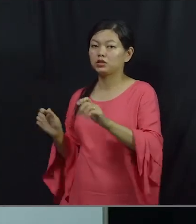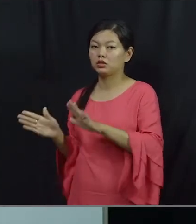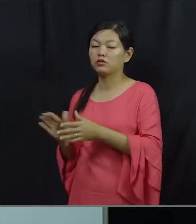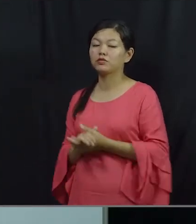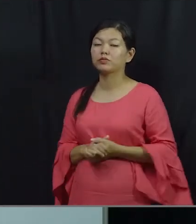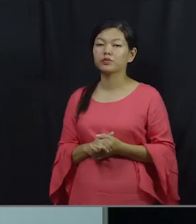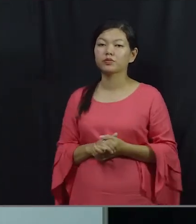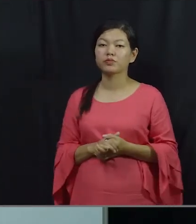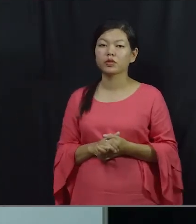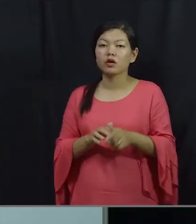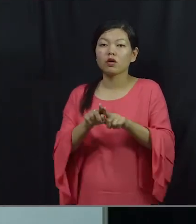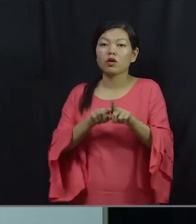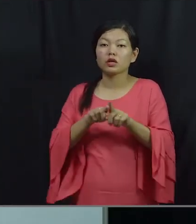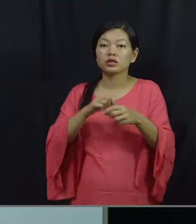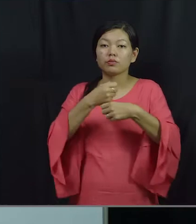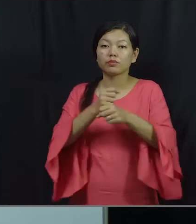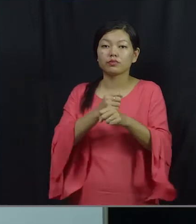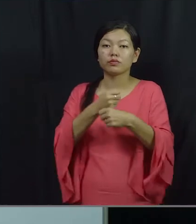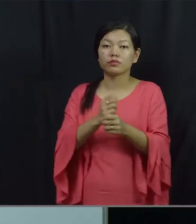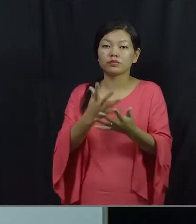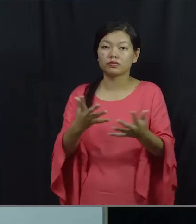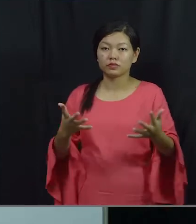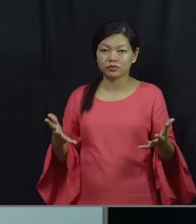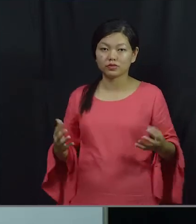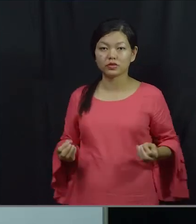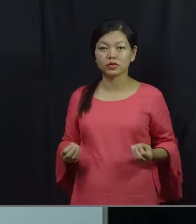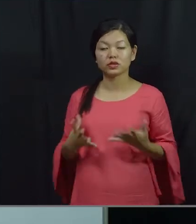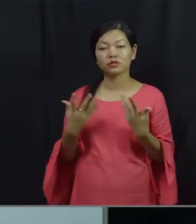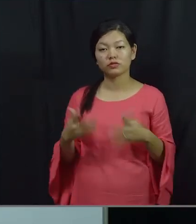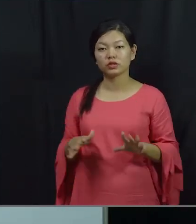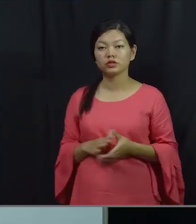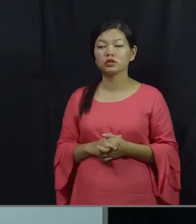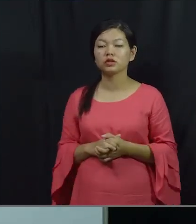productions of goods has already taken place. Now the problem is how that goods